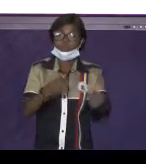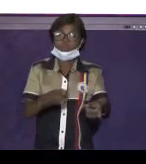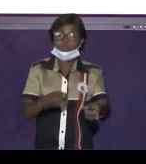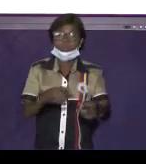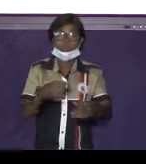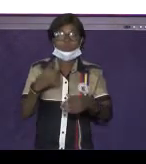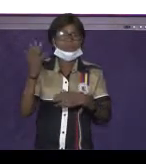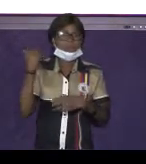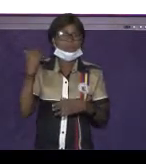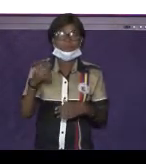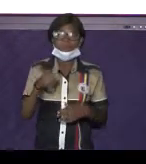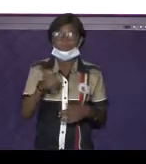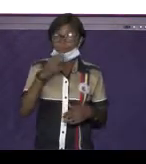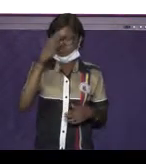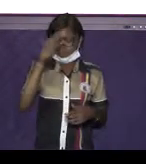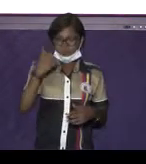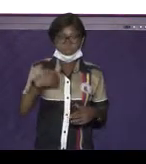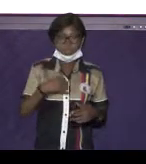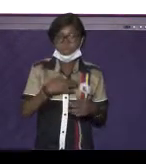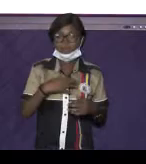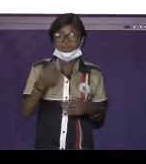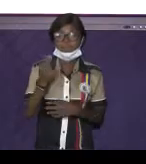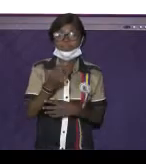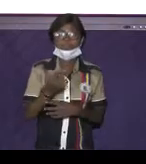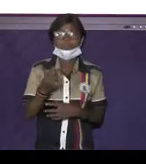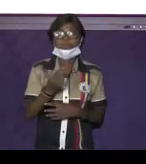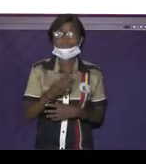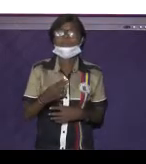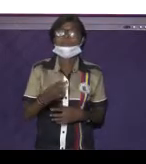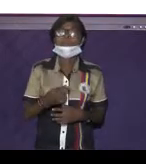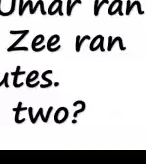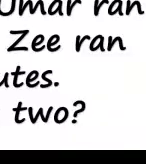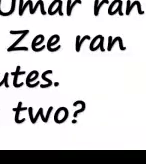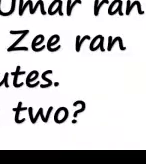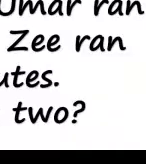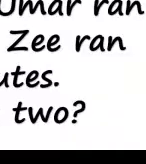Thursday. And you know we have the Thursday teasers. I'll be right back.